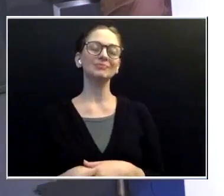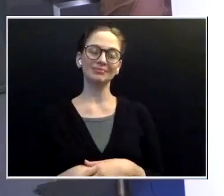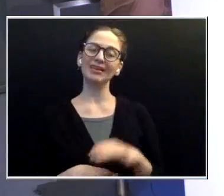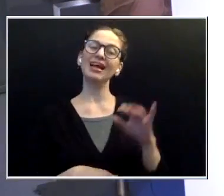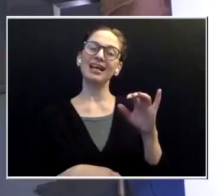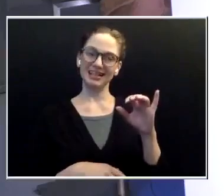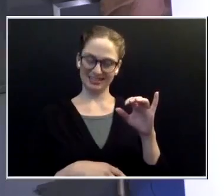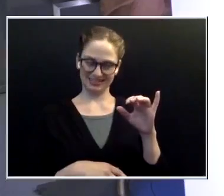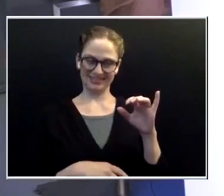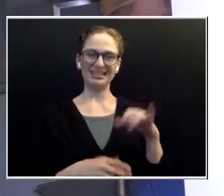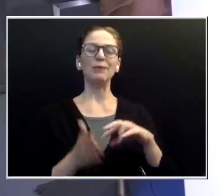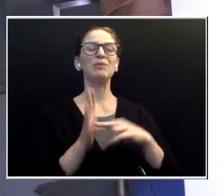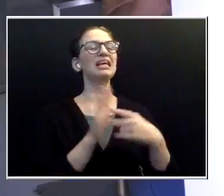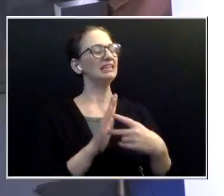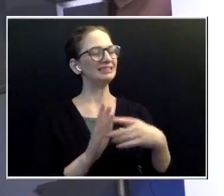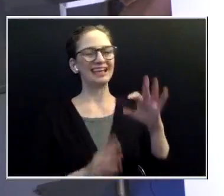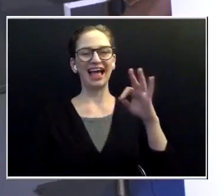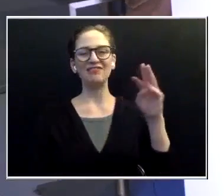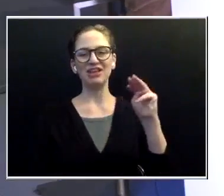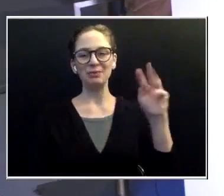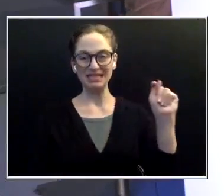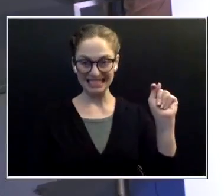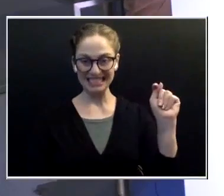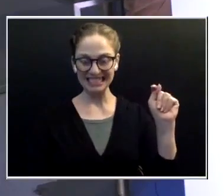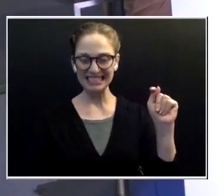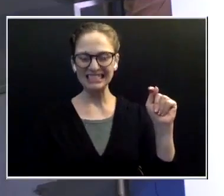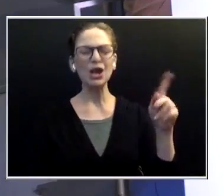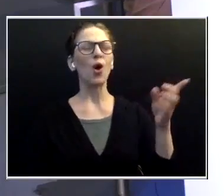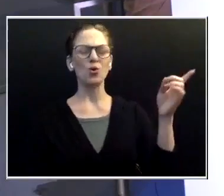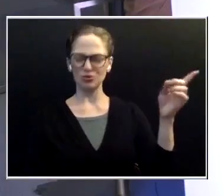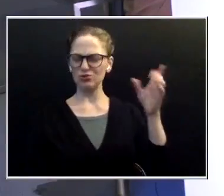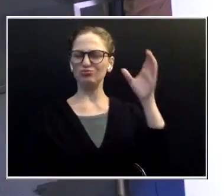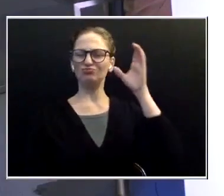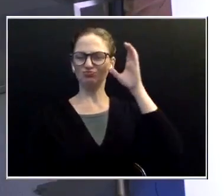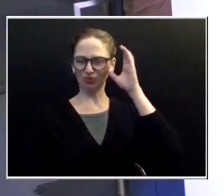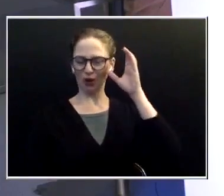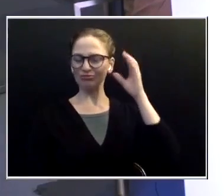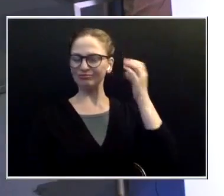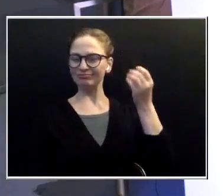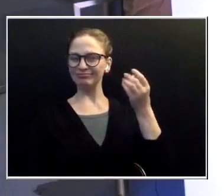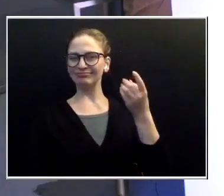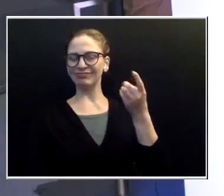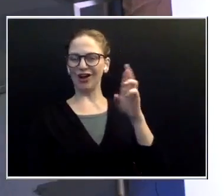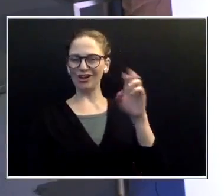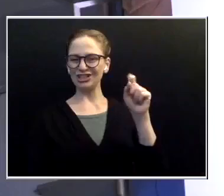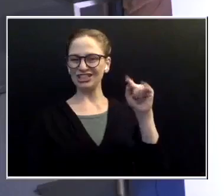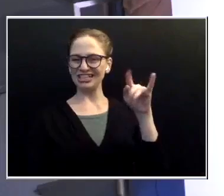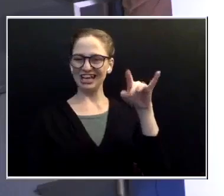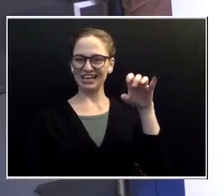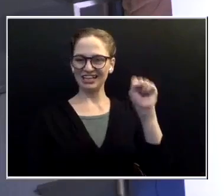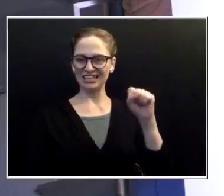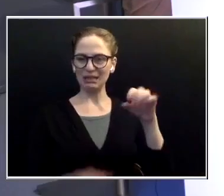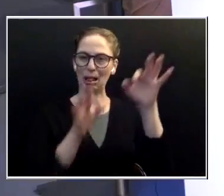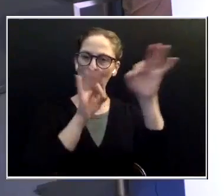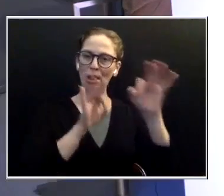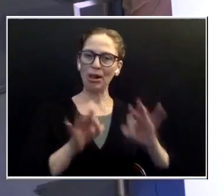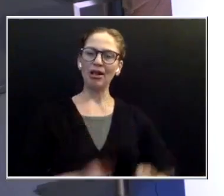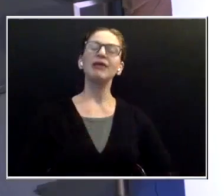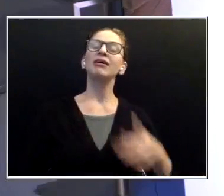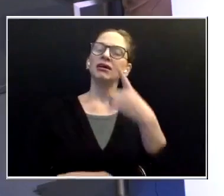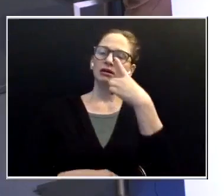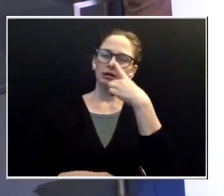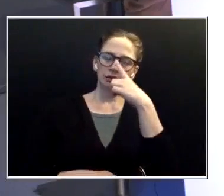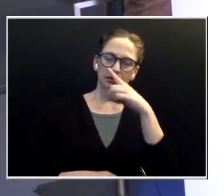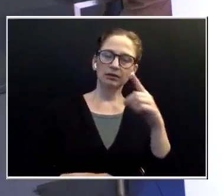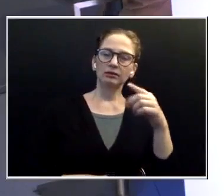FMT. We heard that big explanation. We're going to kind of break it down today. Dr. Hamda, kind of give us more context of what this